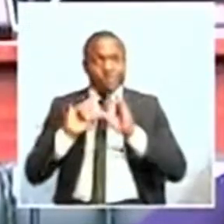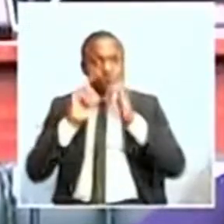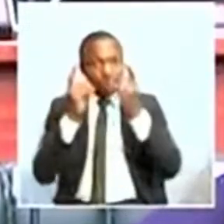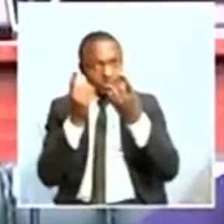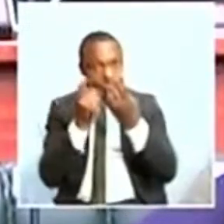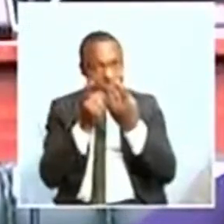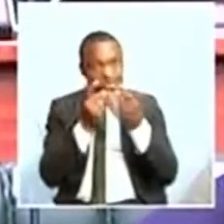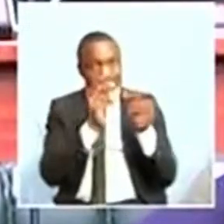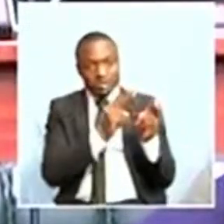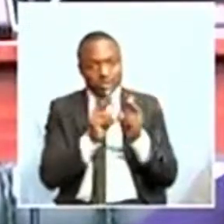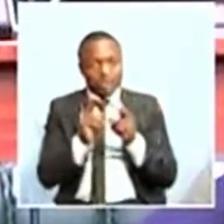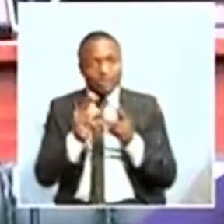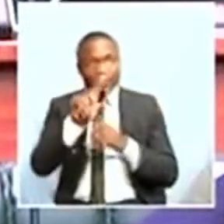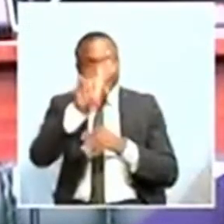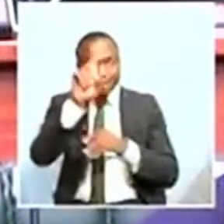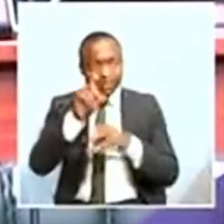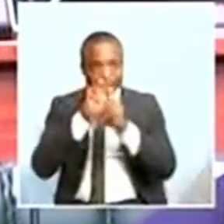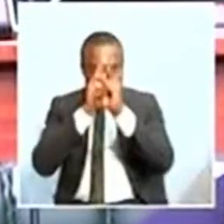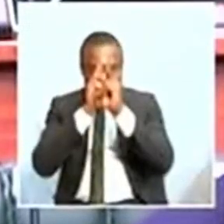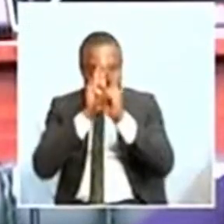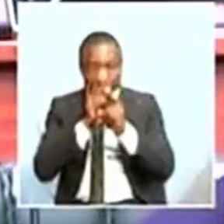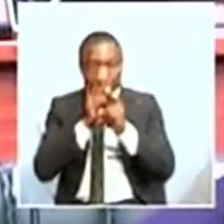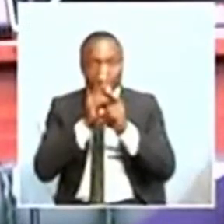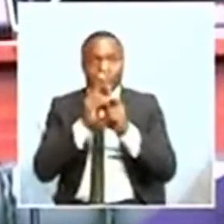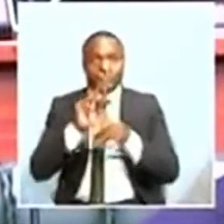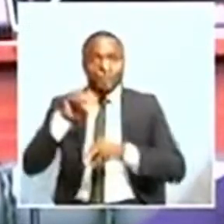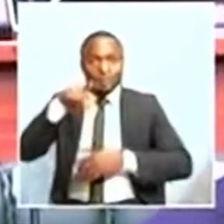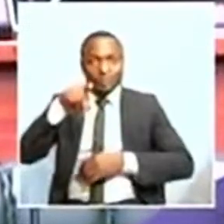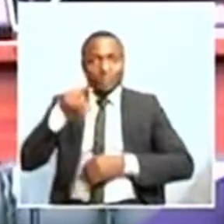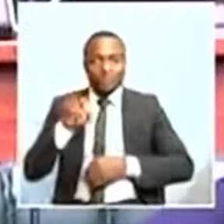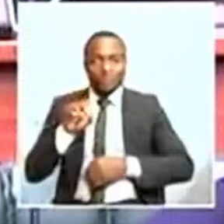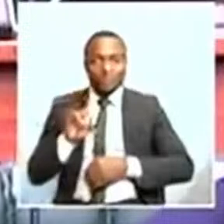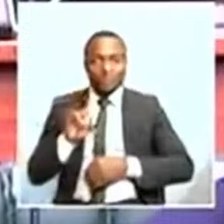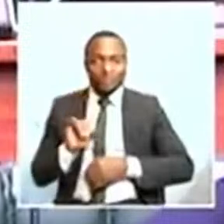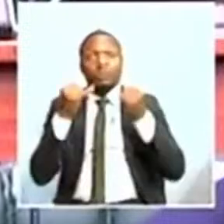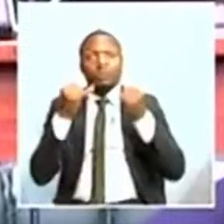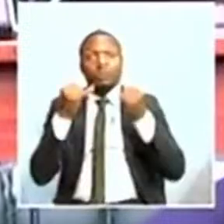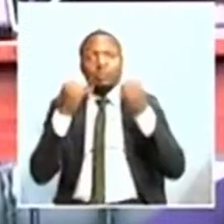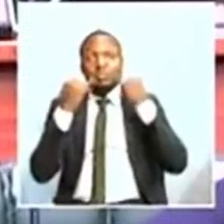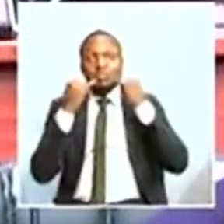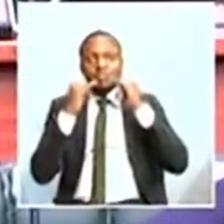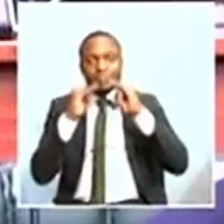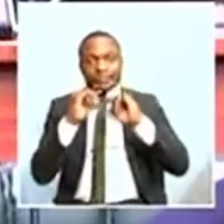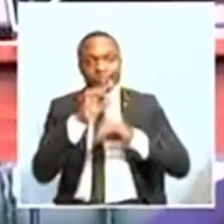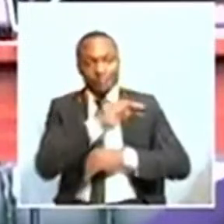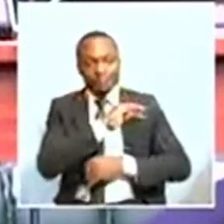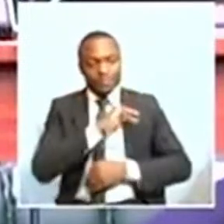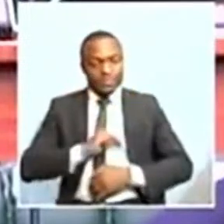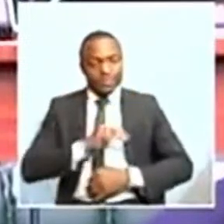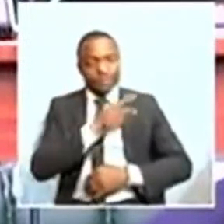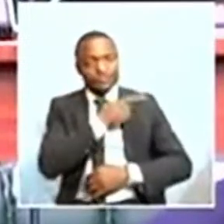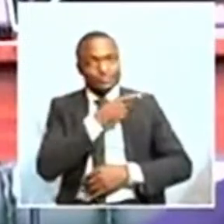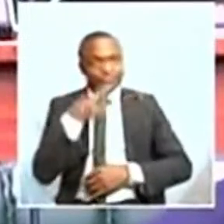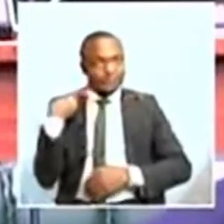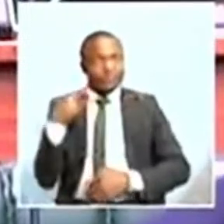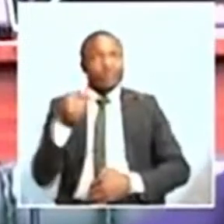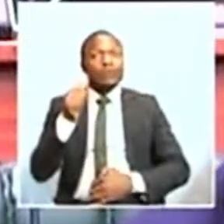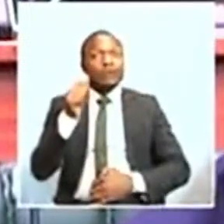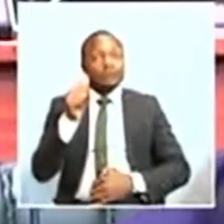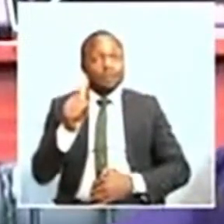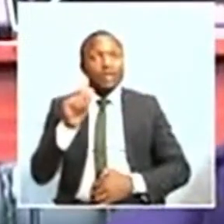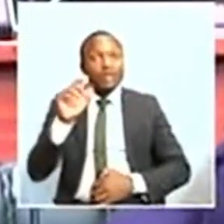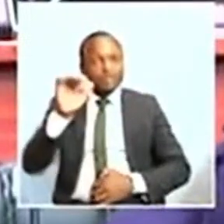the question asked by Honorable Nakaponda, I wish to inform members of this august House that